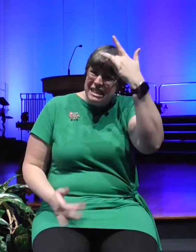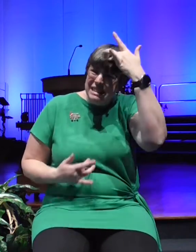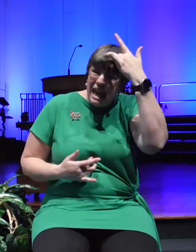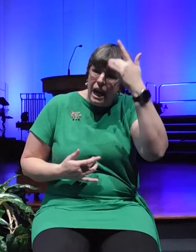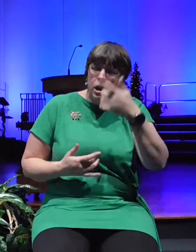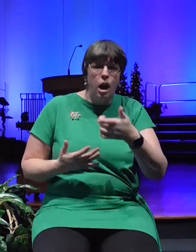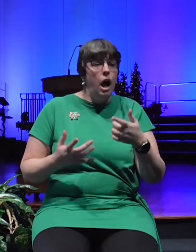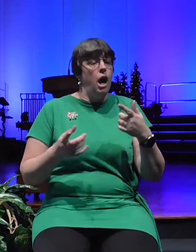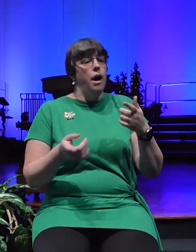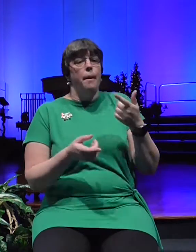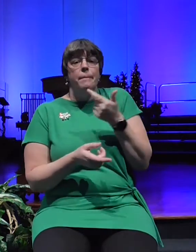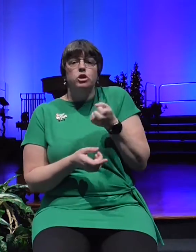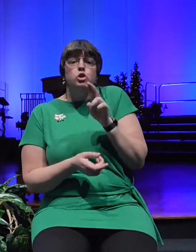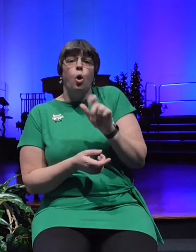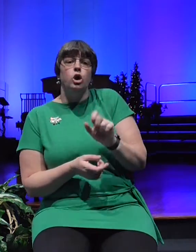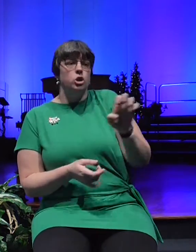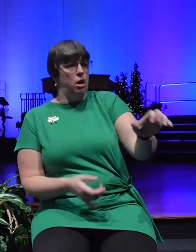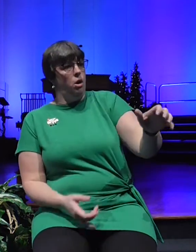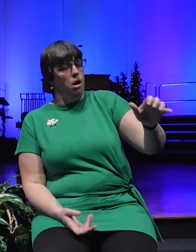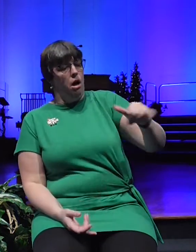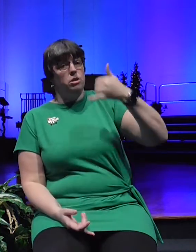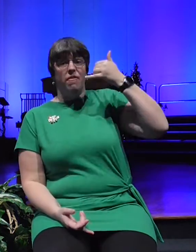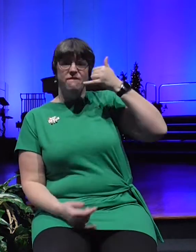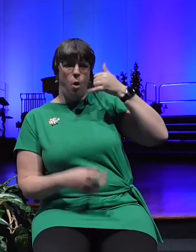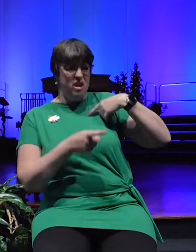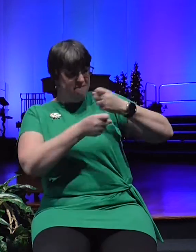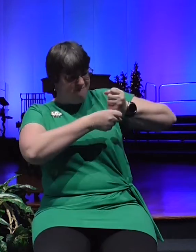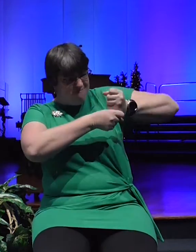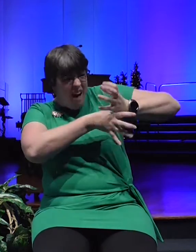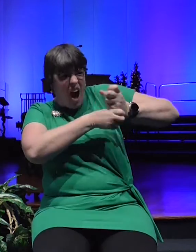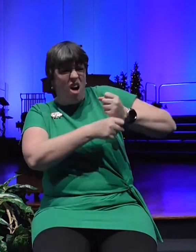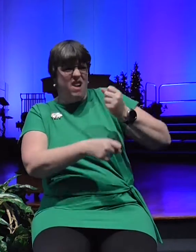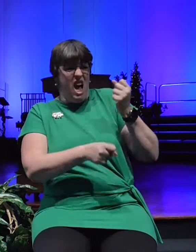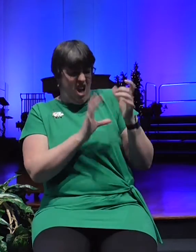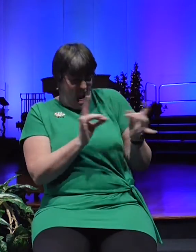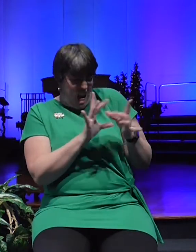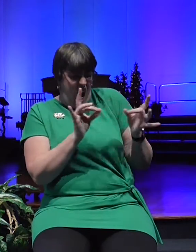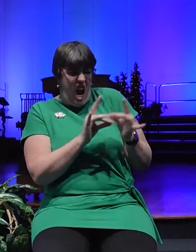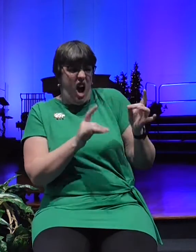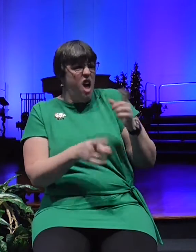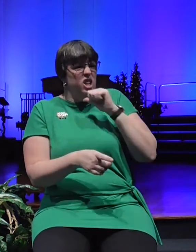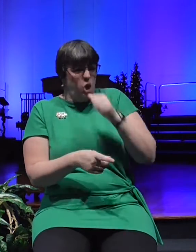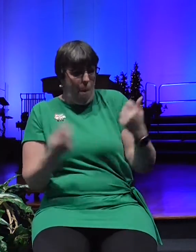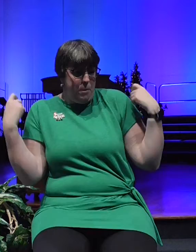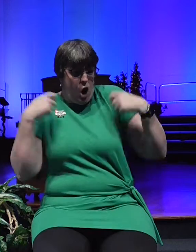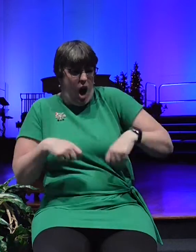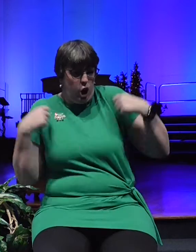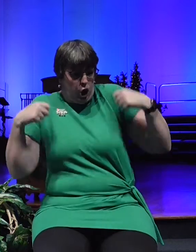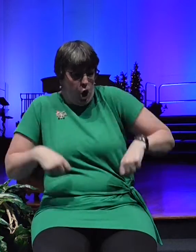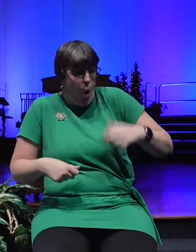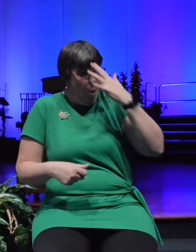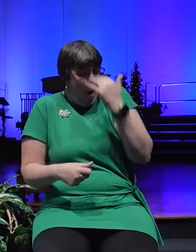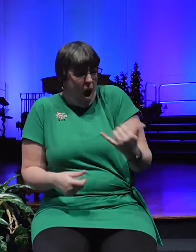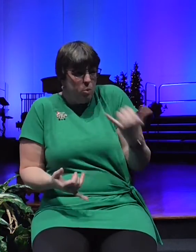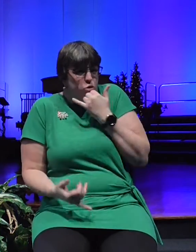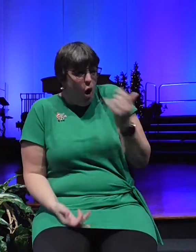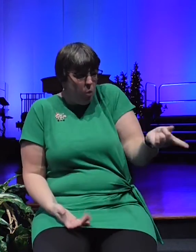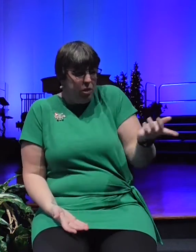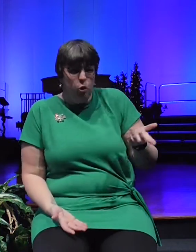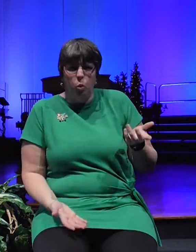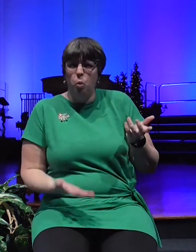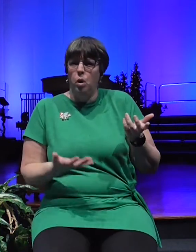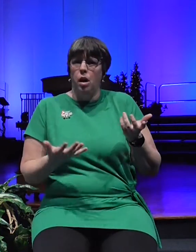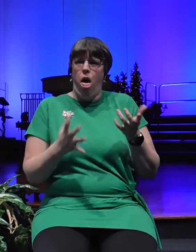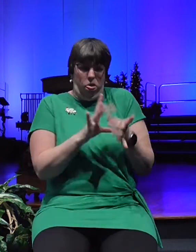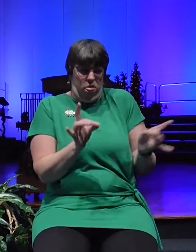out. And he gives her a hard time for not helping his daughter put her coat on. And what's wrong with you teachers? And blah, blah, blah, blah,